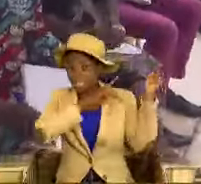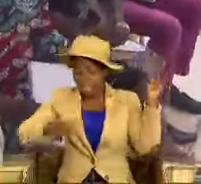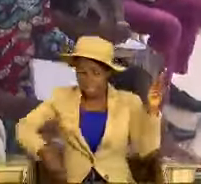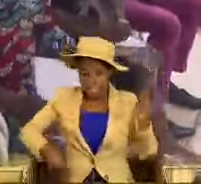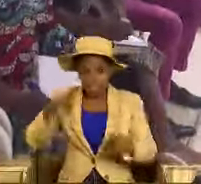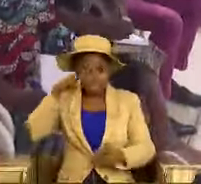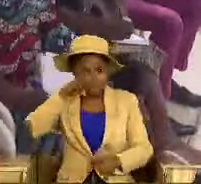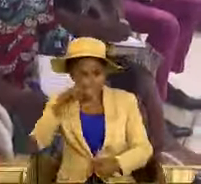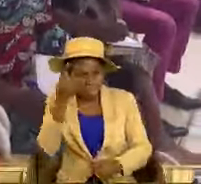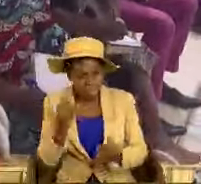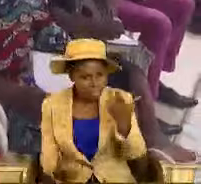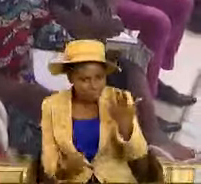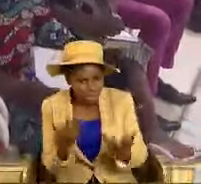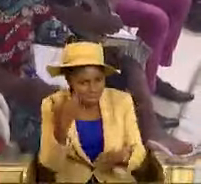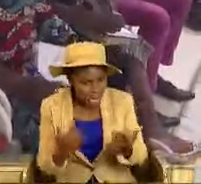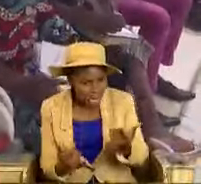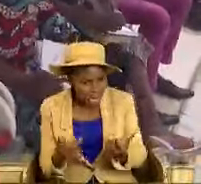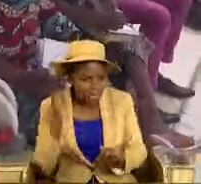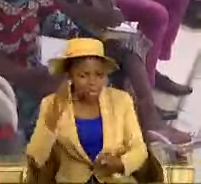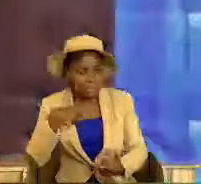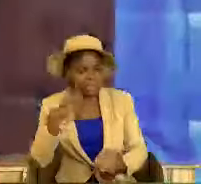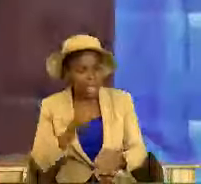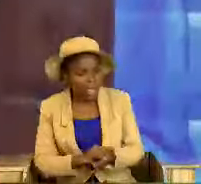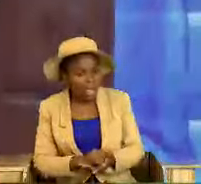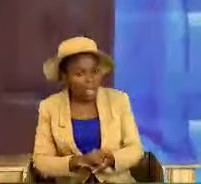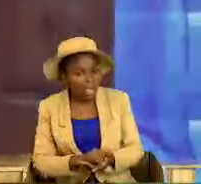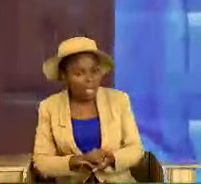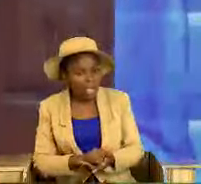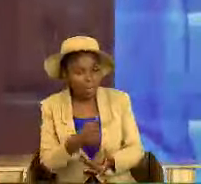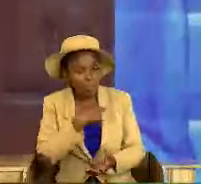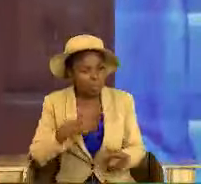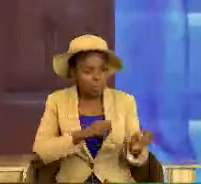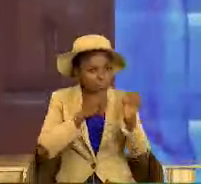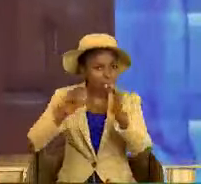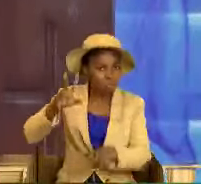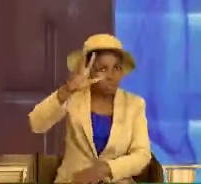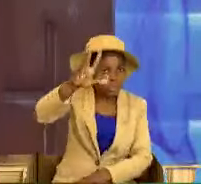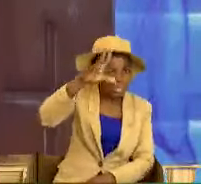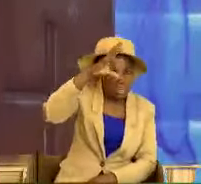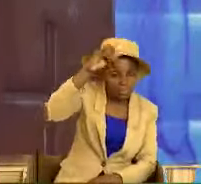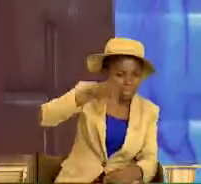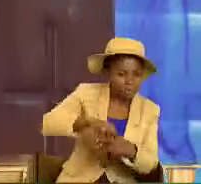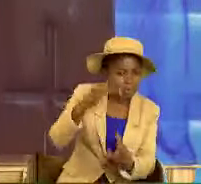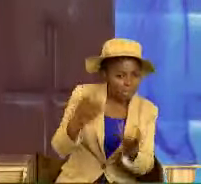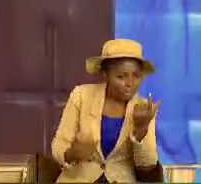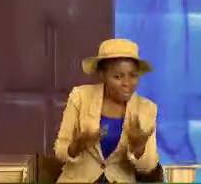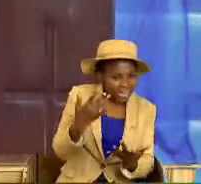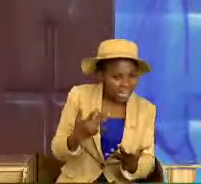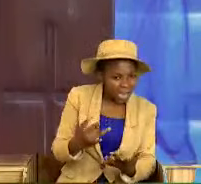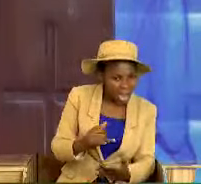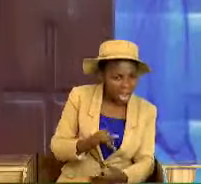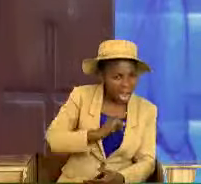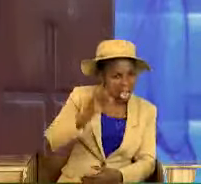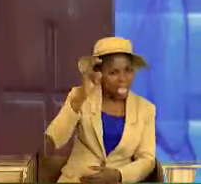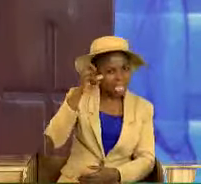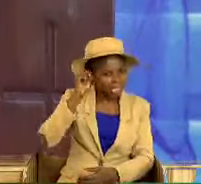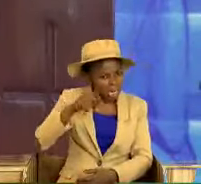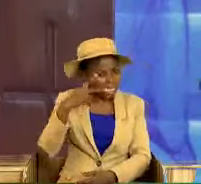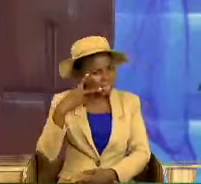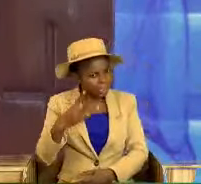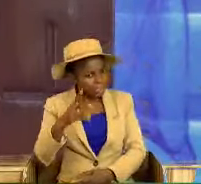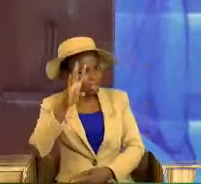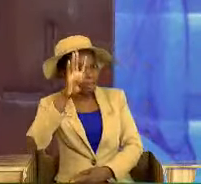fire we threw three men into this fire but I can say for walking